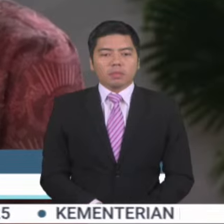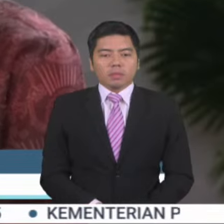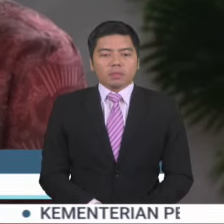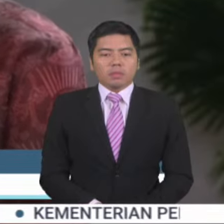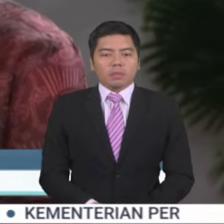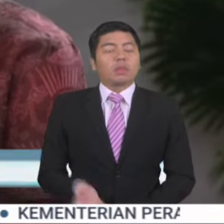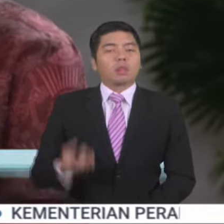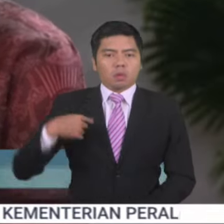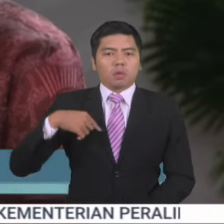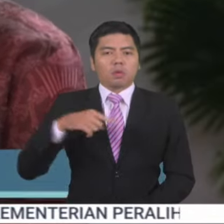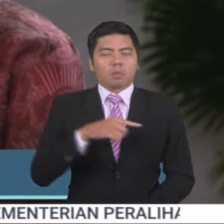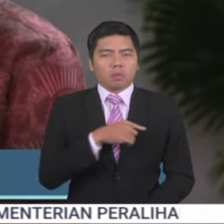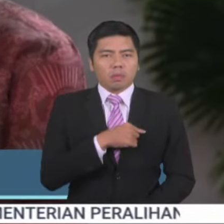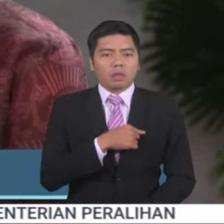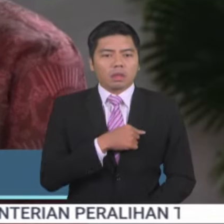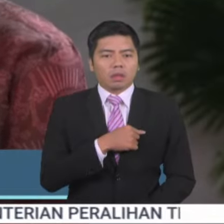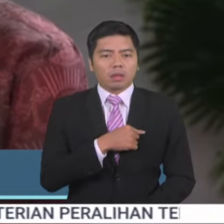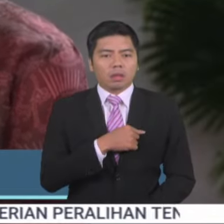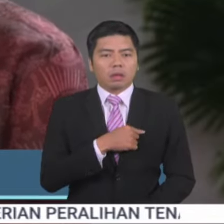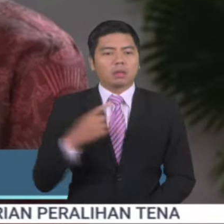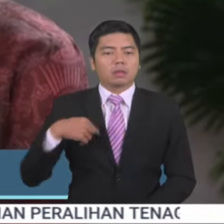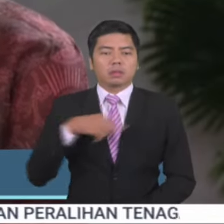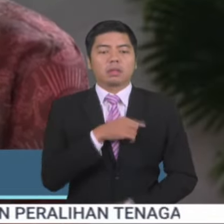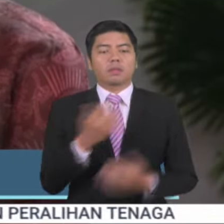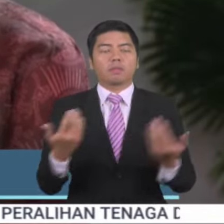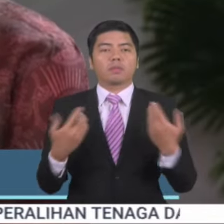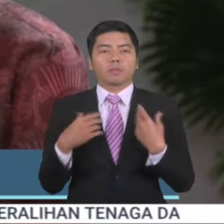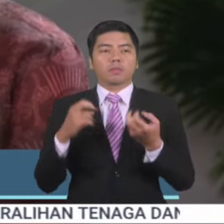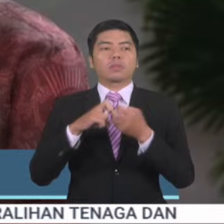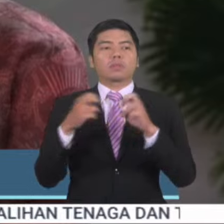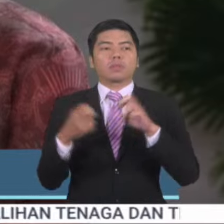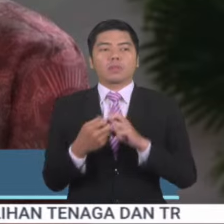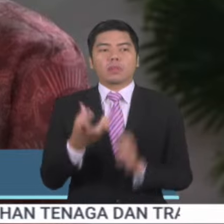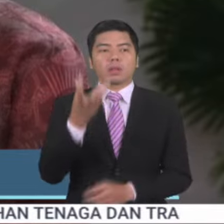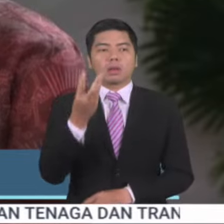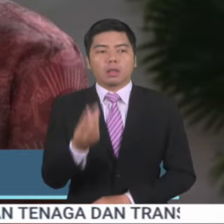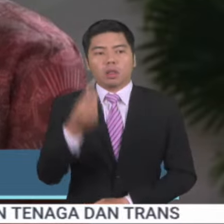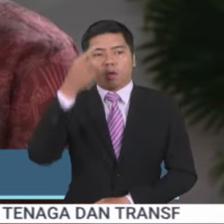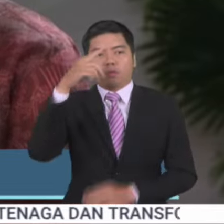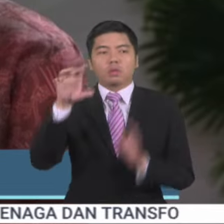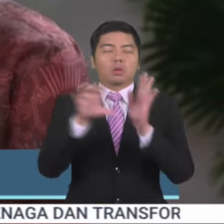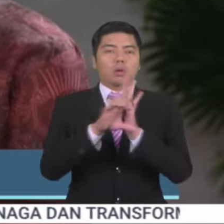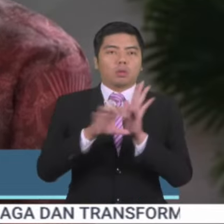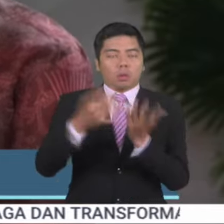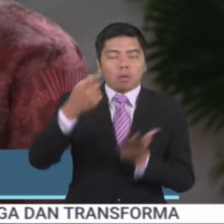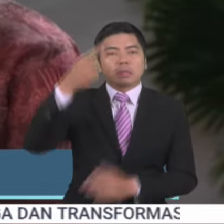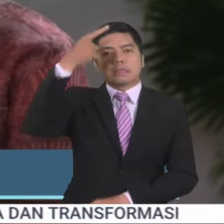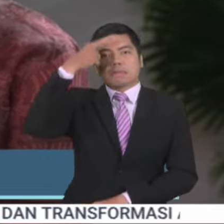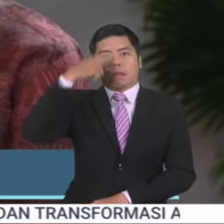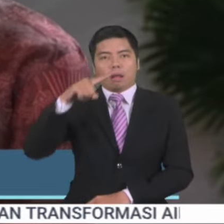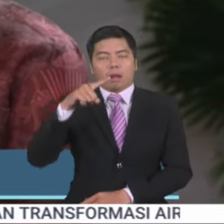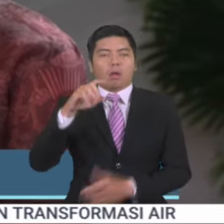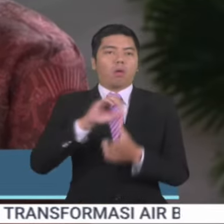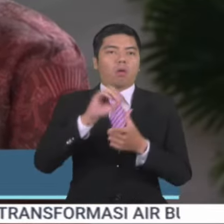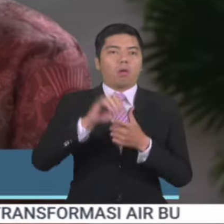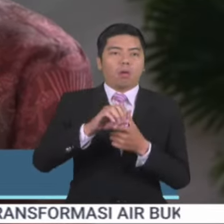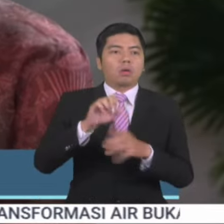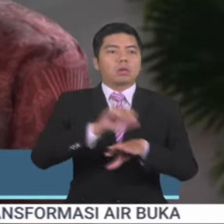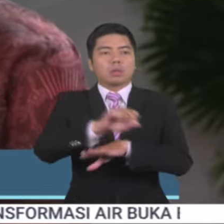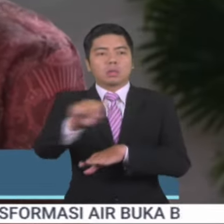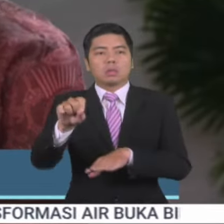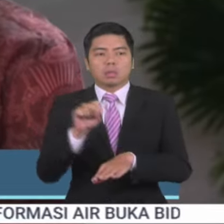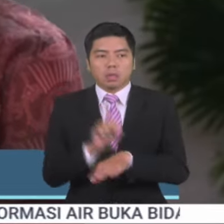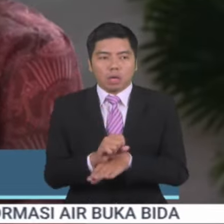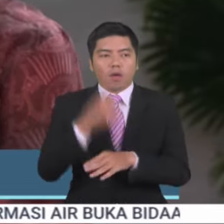We have small teething problems. Border Thailand with Singapore, we going